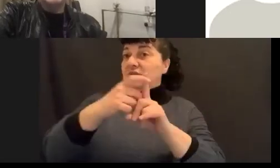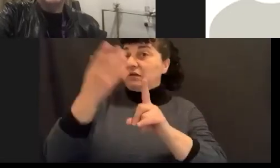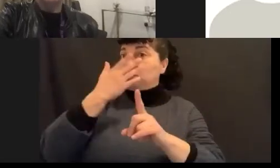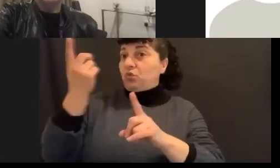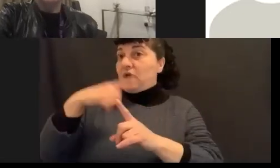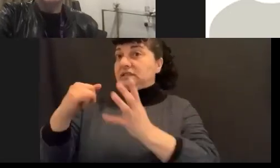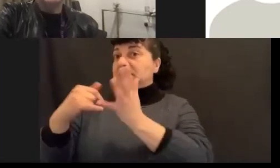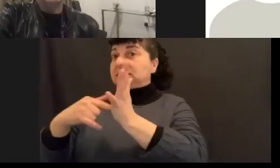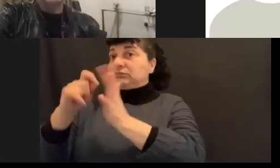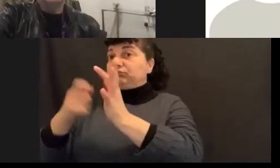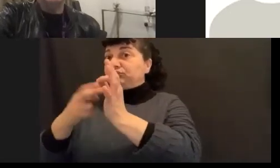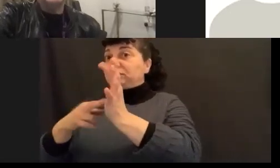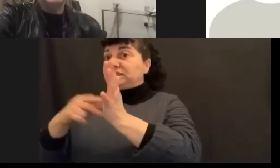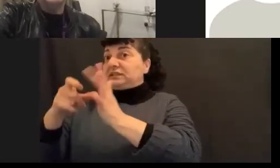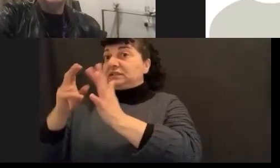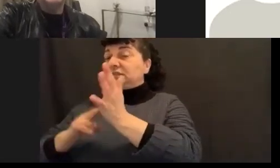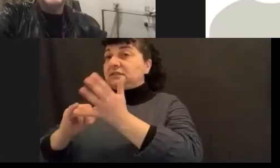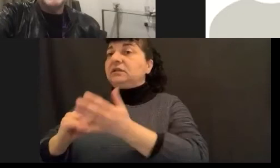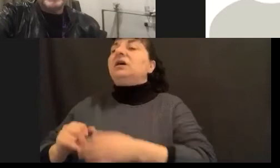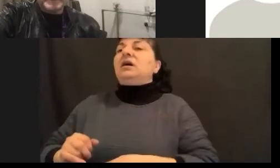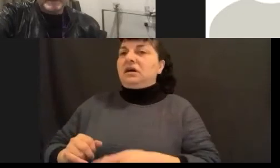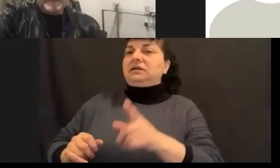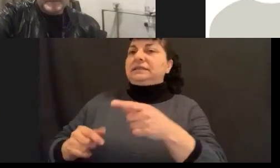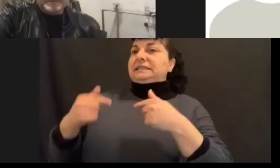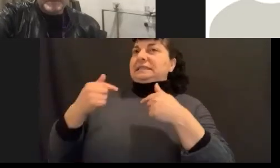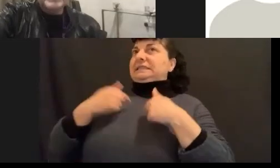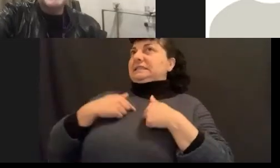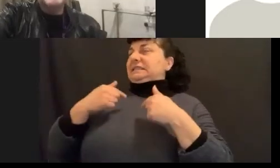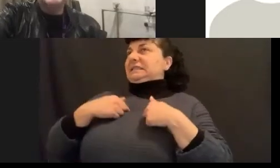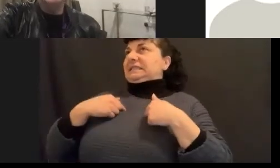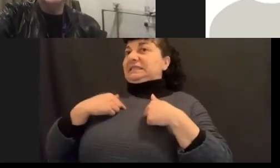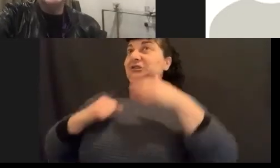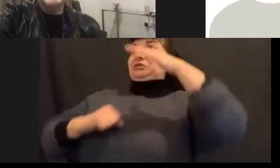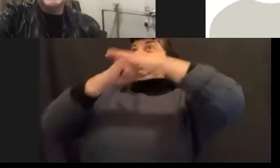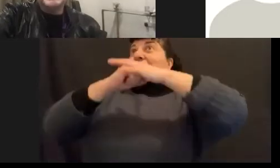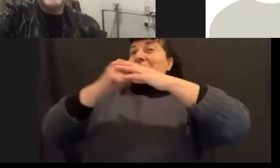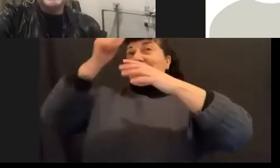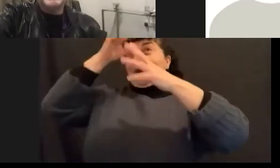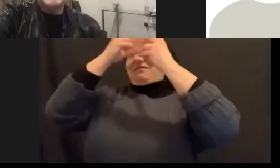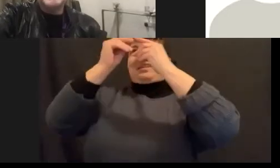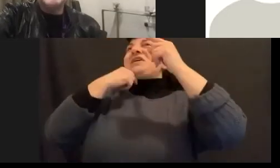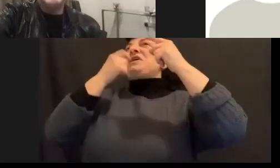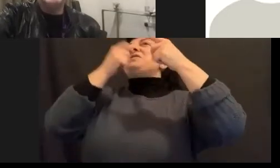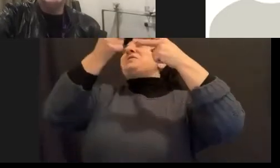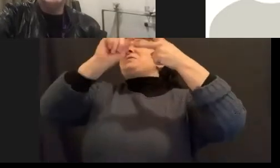at the coalface. I'm just one level above that. But for Notre Dame, it's